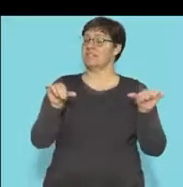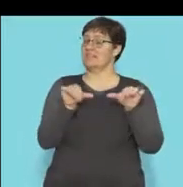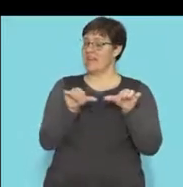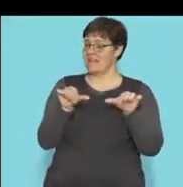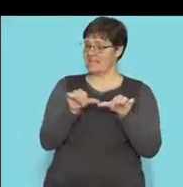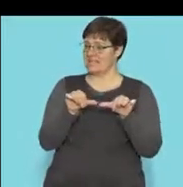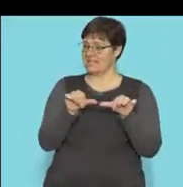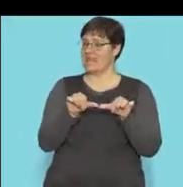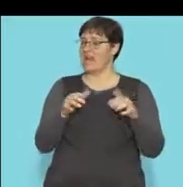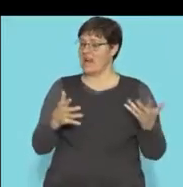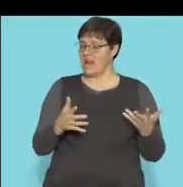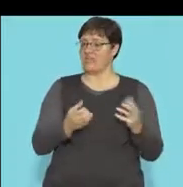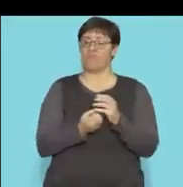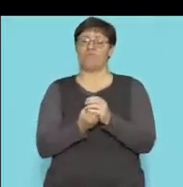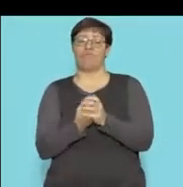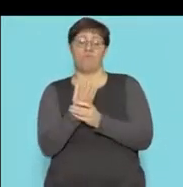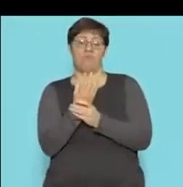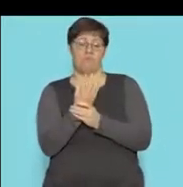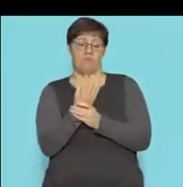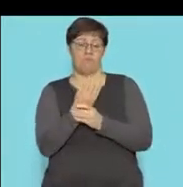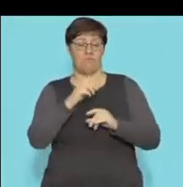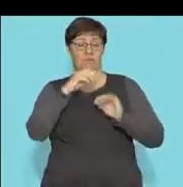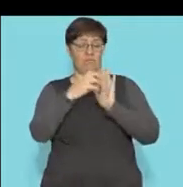size and growth curves today.